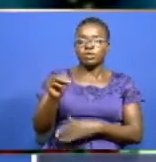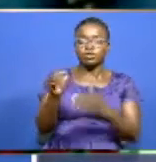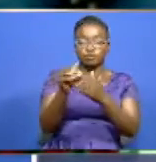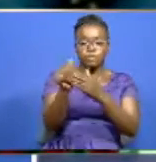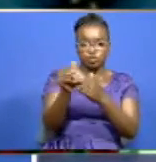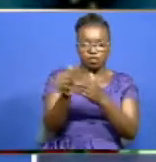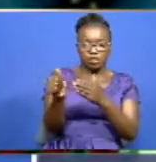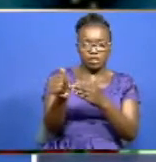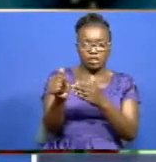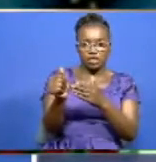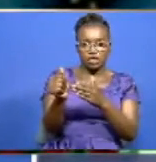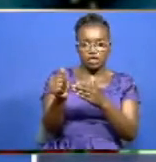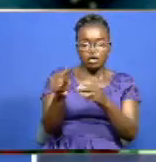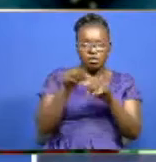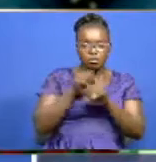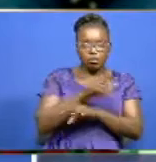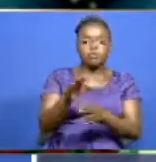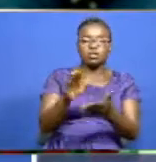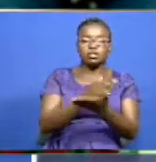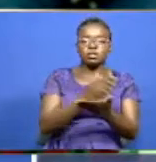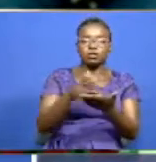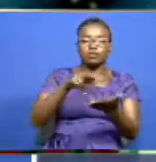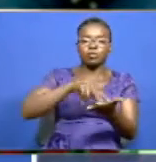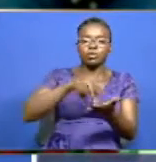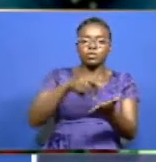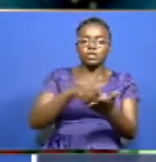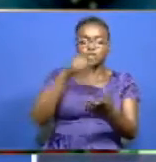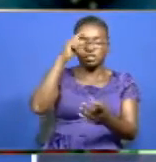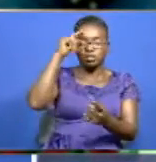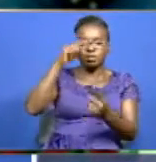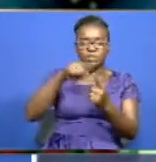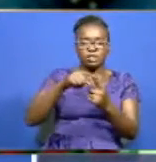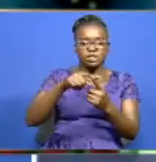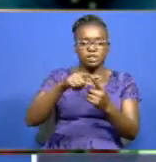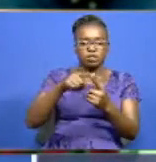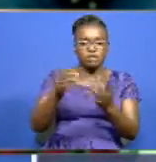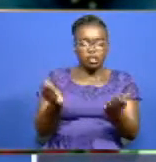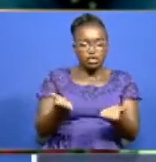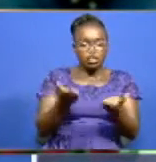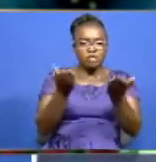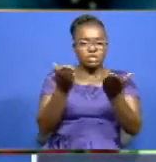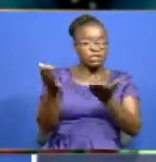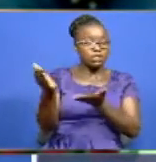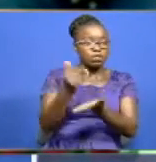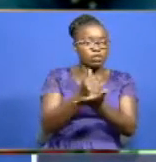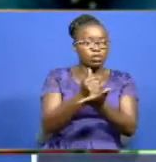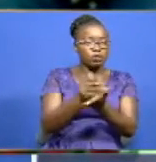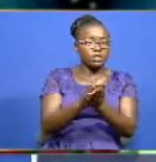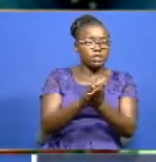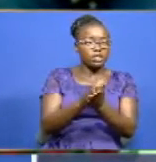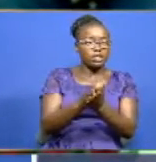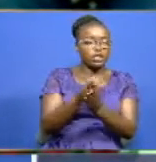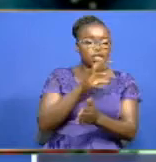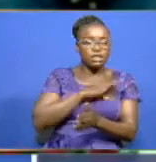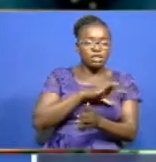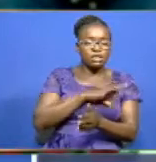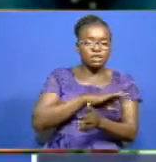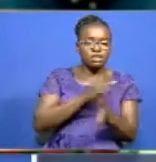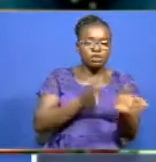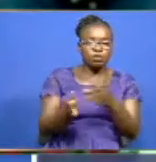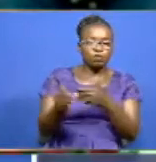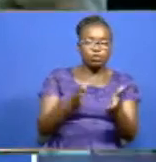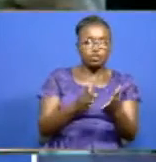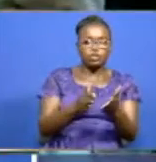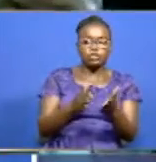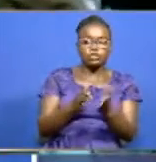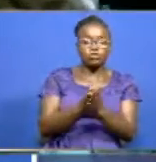$150 million multi-sectoral project whose objective is to increase employment and earnings opportunities for